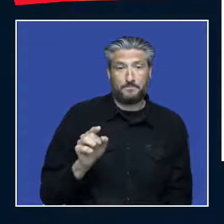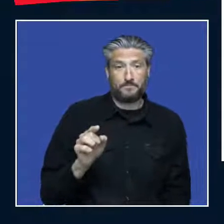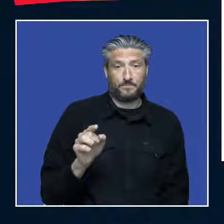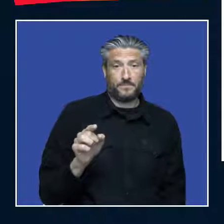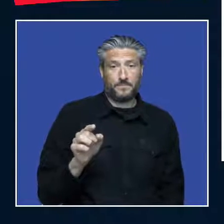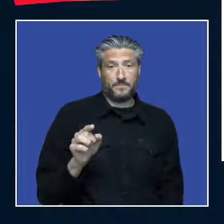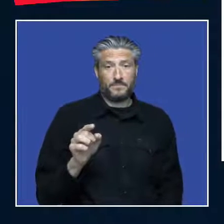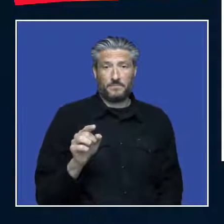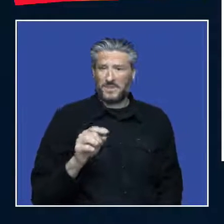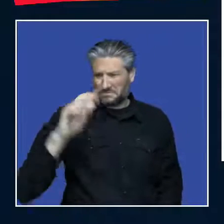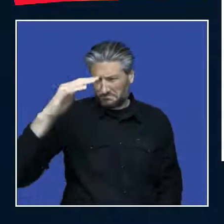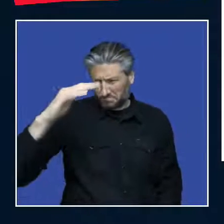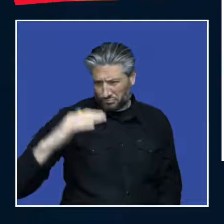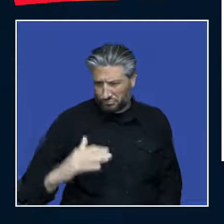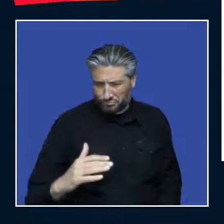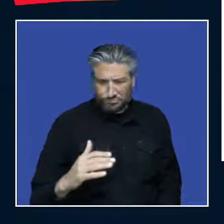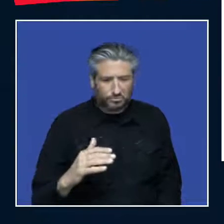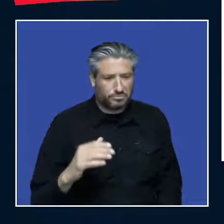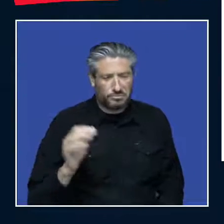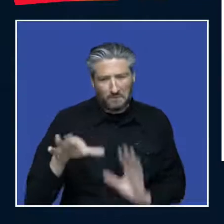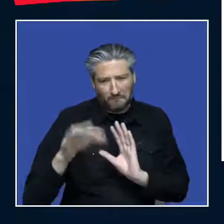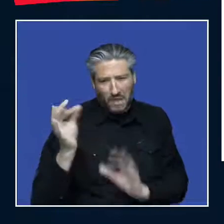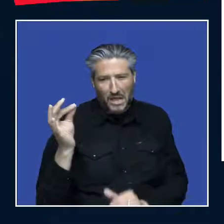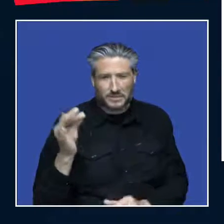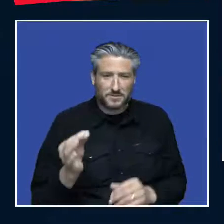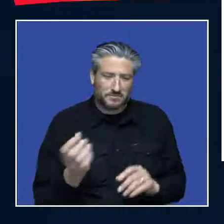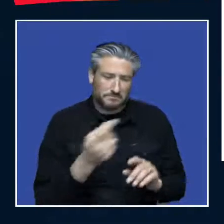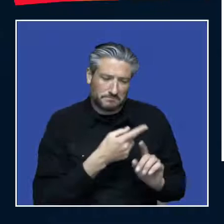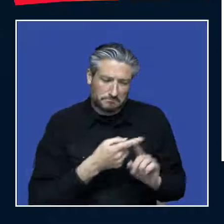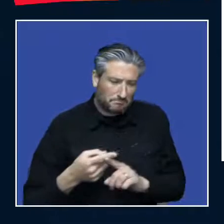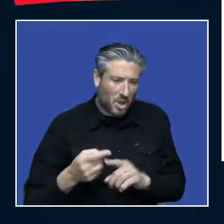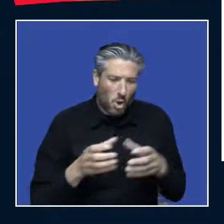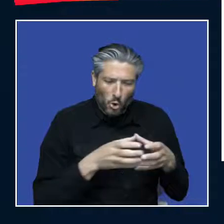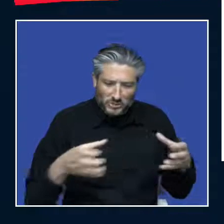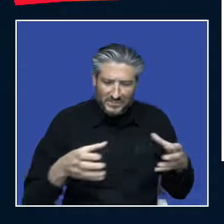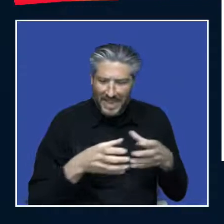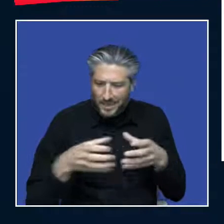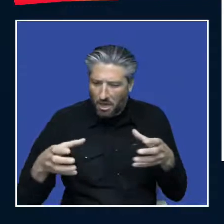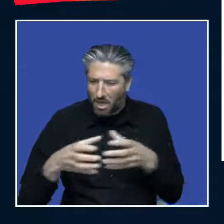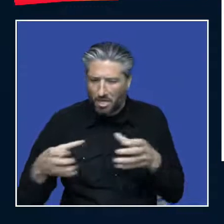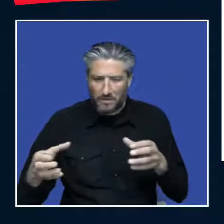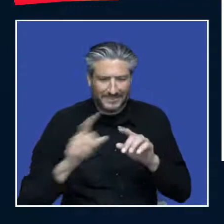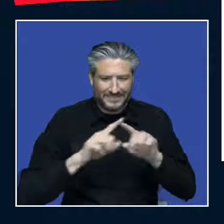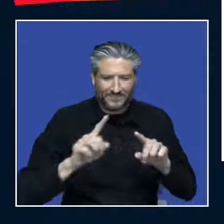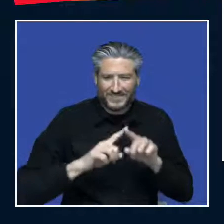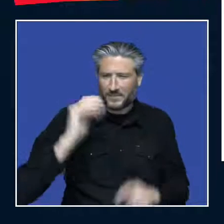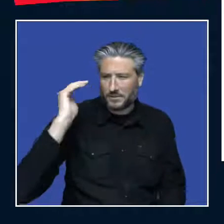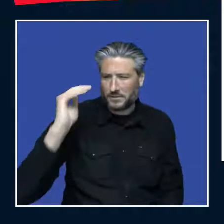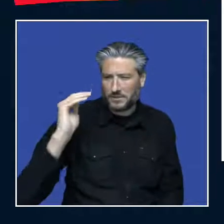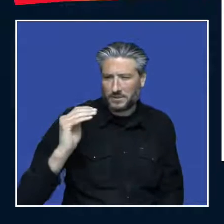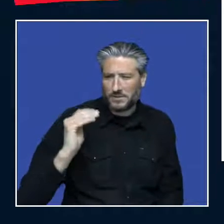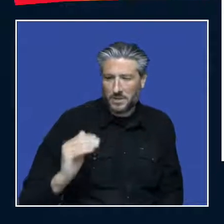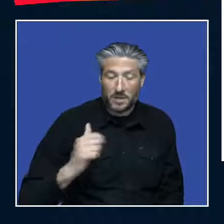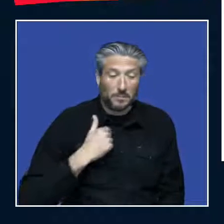the containers I need, and I would always look for the official ones. For instance, if I would look for